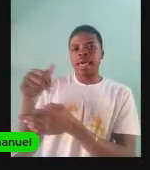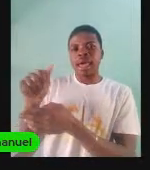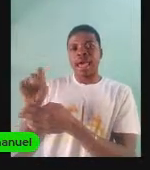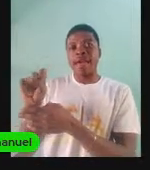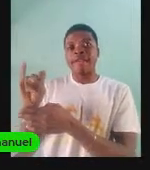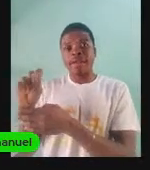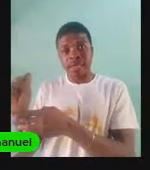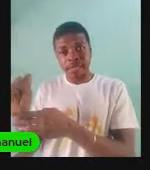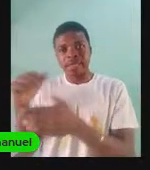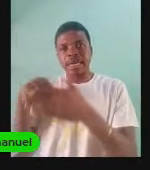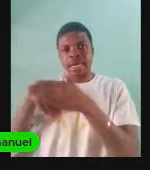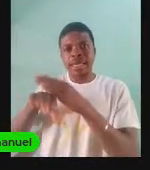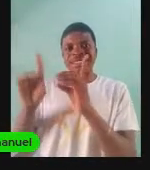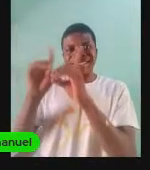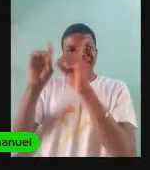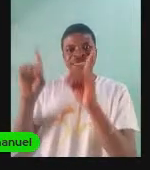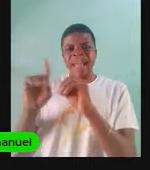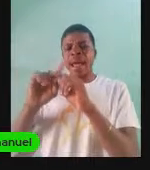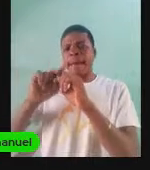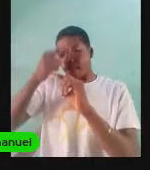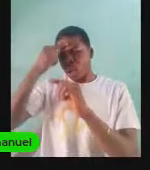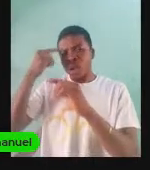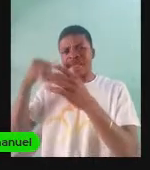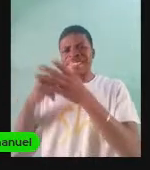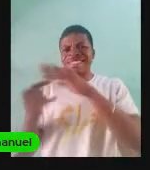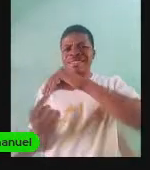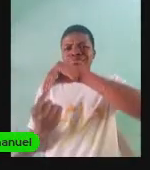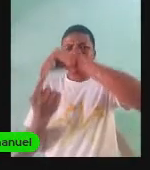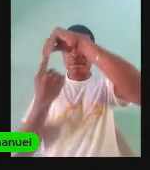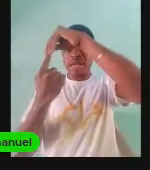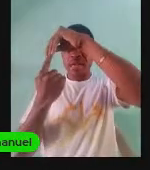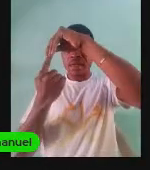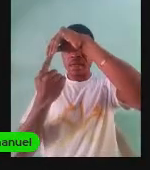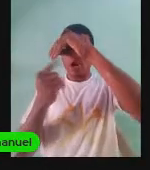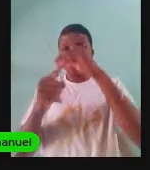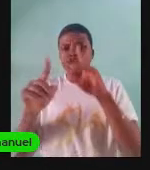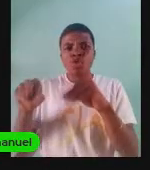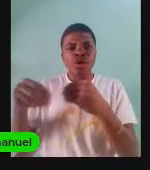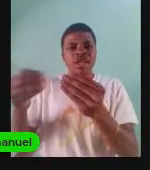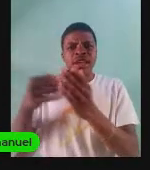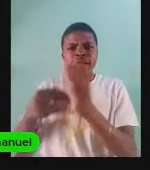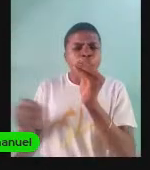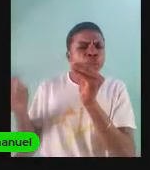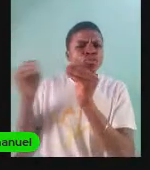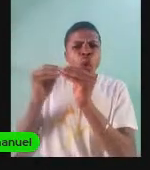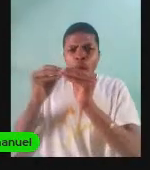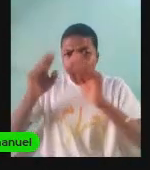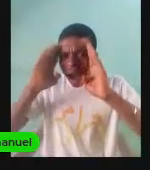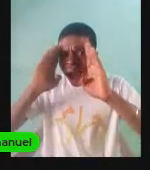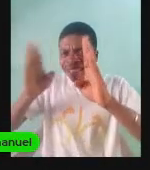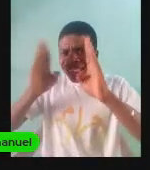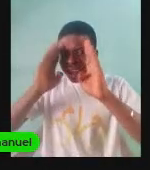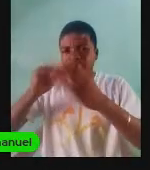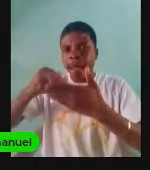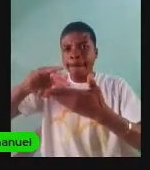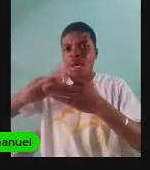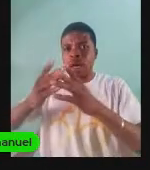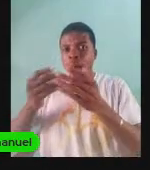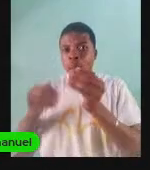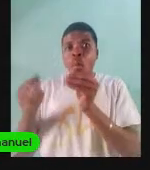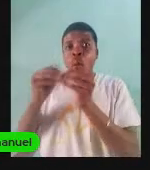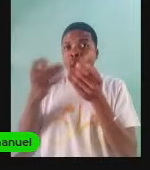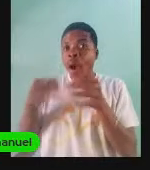and because you give it more attention, it becomes more important. So, when someone takes a look at it, he